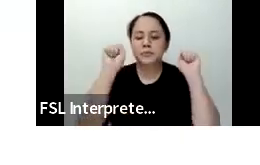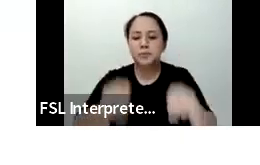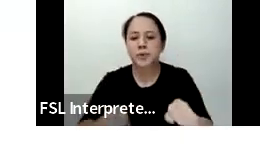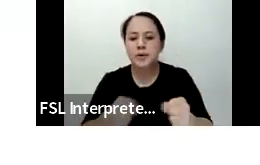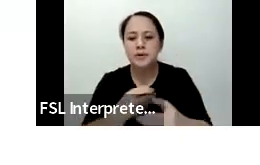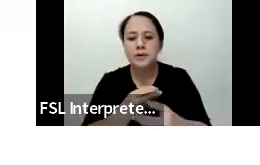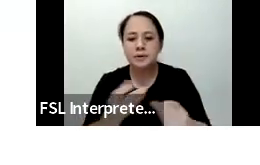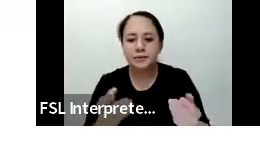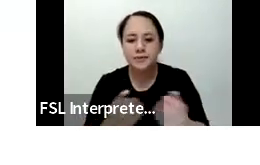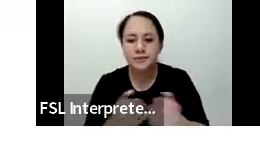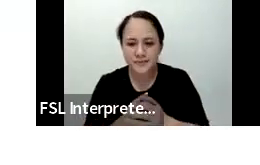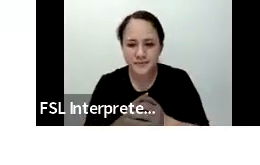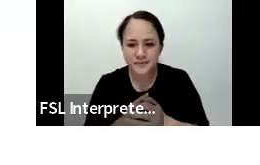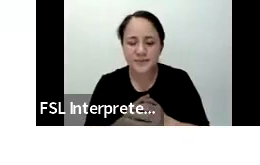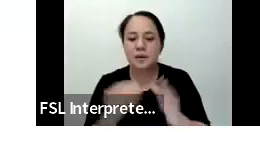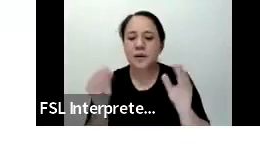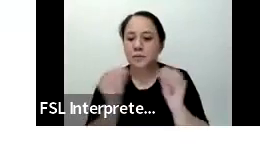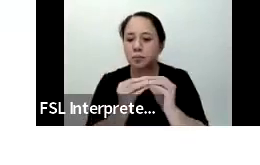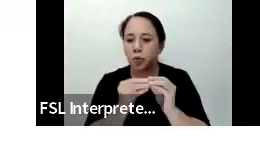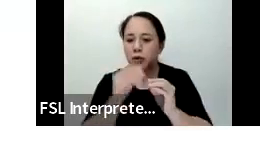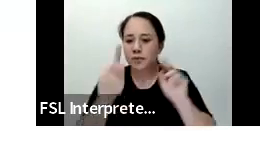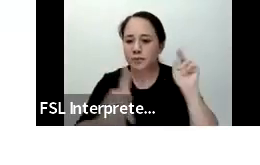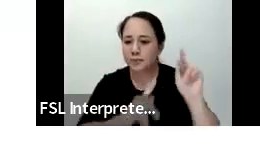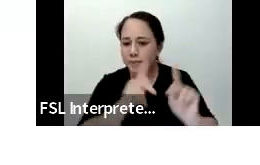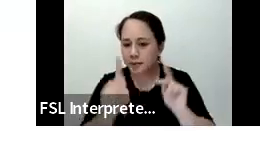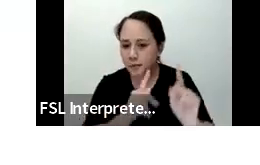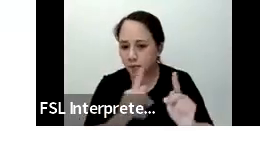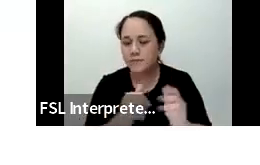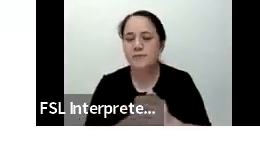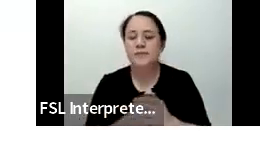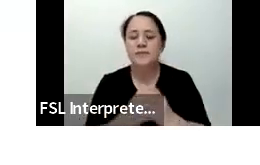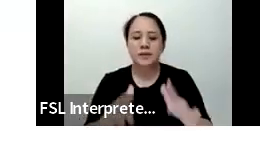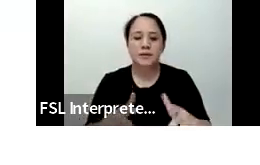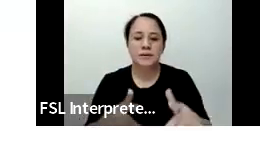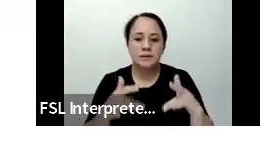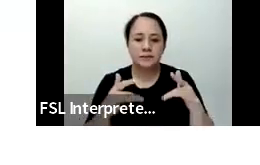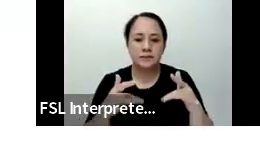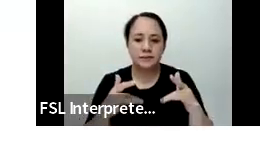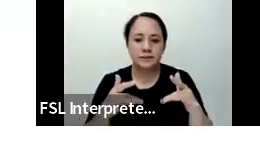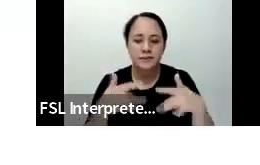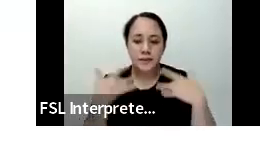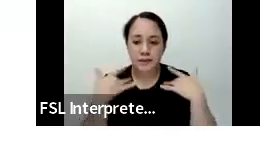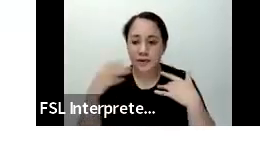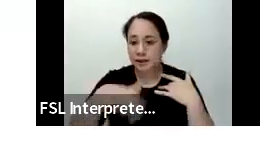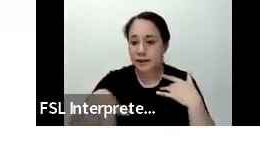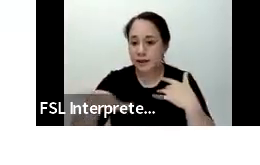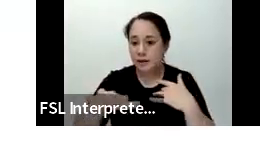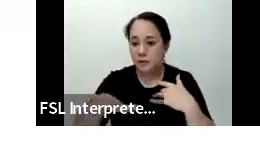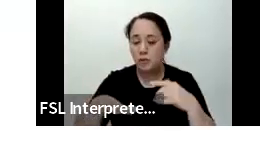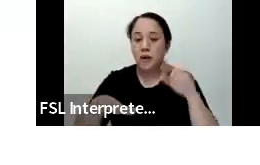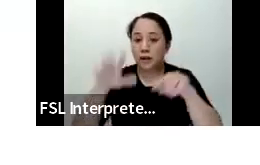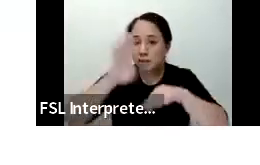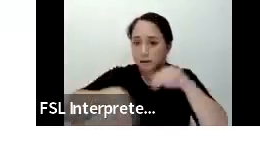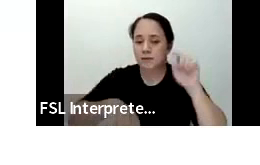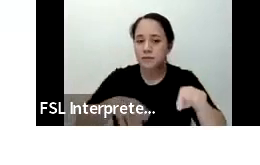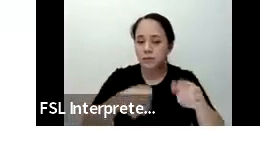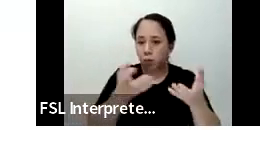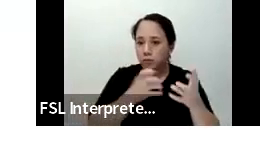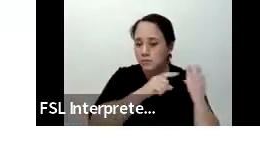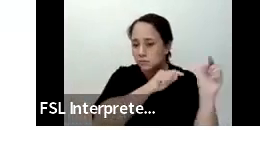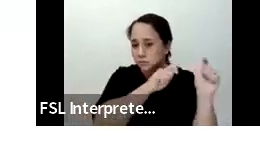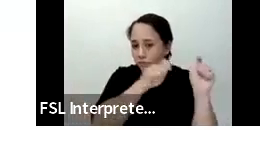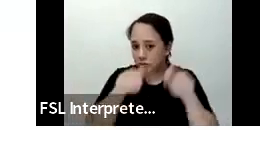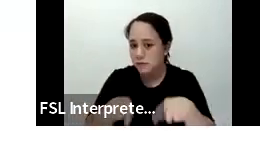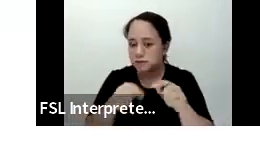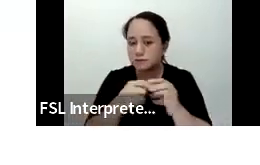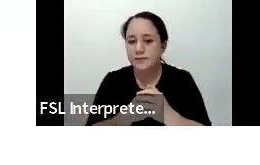net migration when there are more people leaving the area rather than those who want to come in, or a combination of these